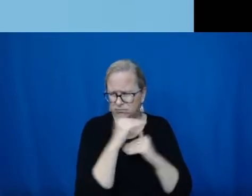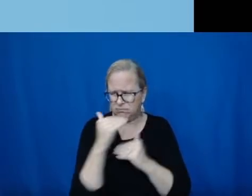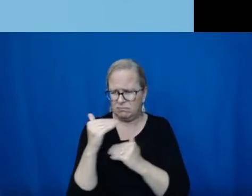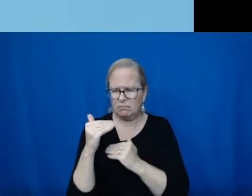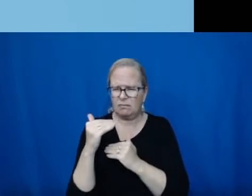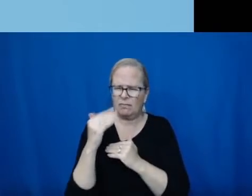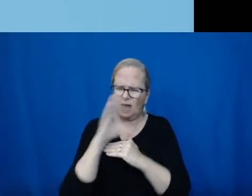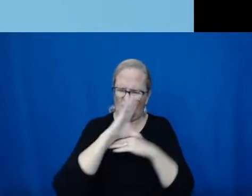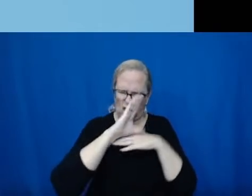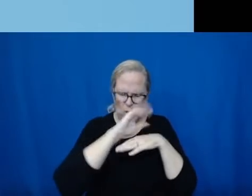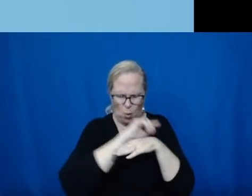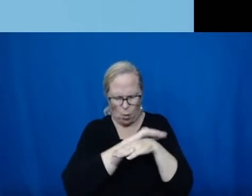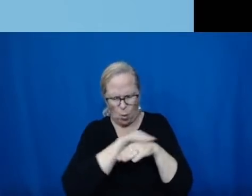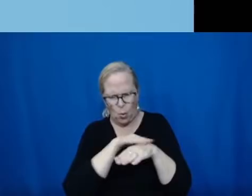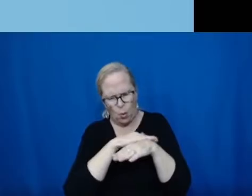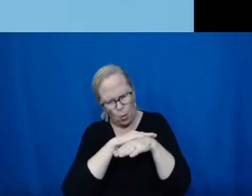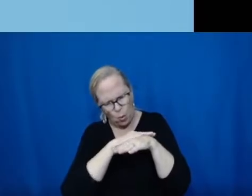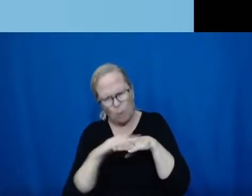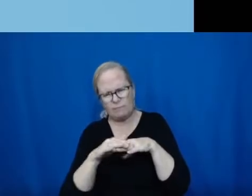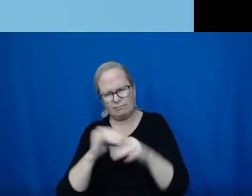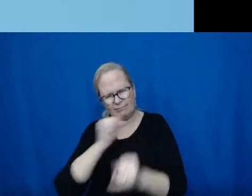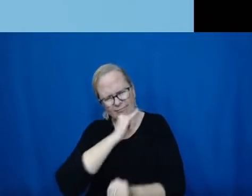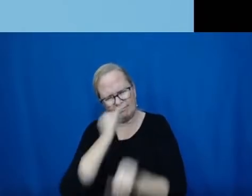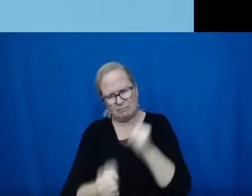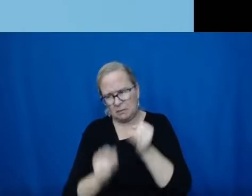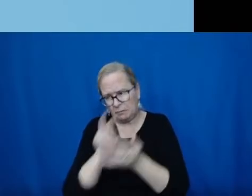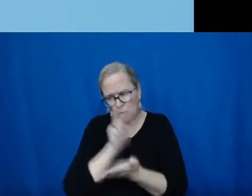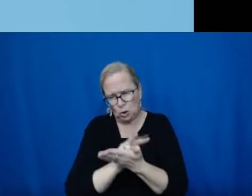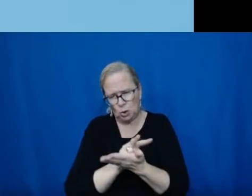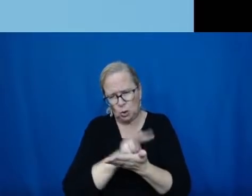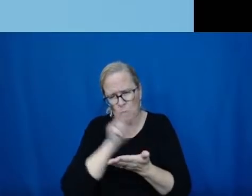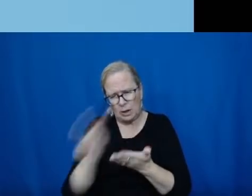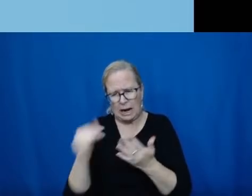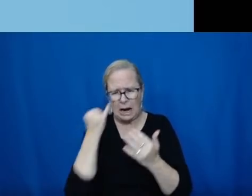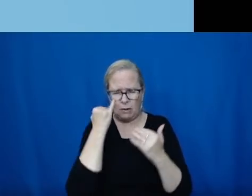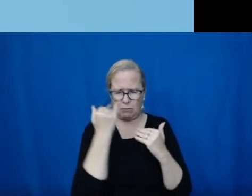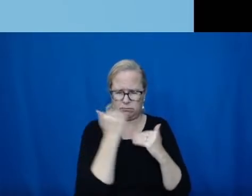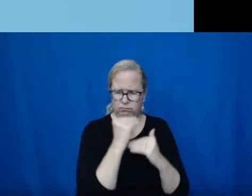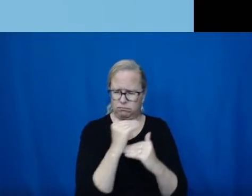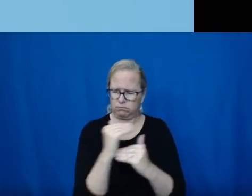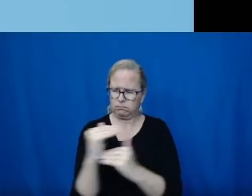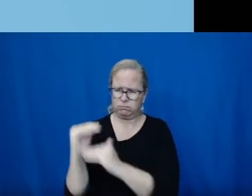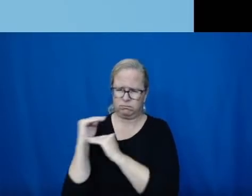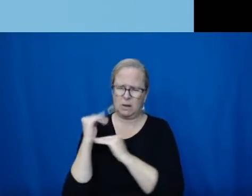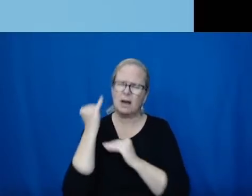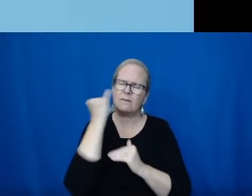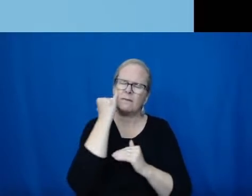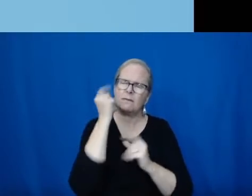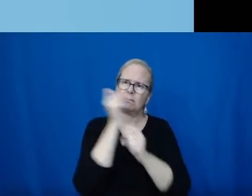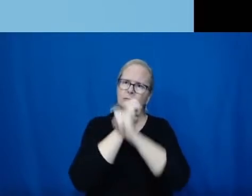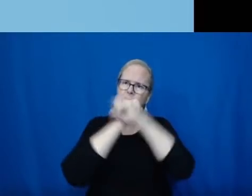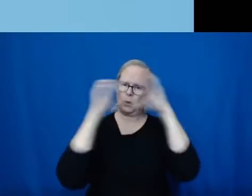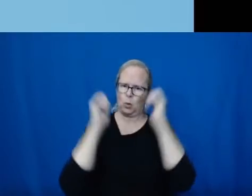our future could look like had we adopted elimination strategy and use vaccine as an element